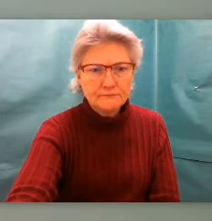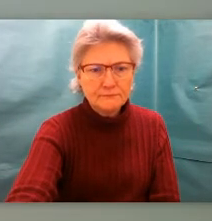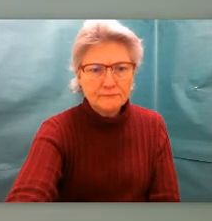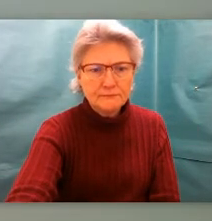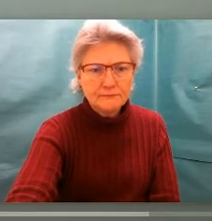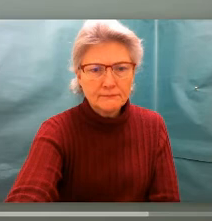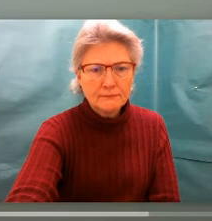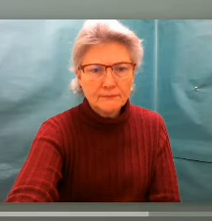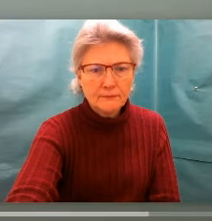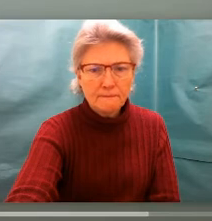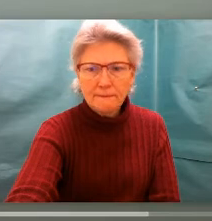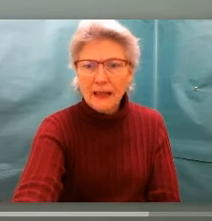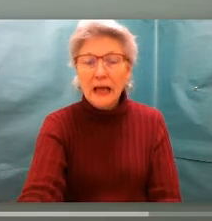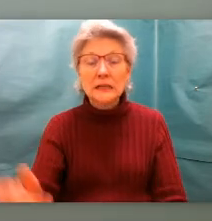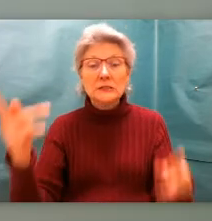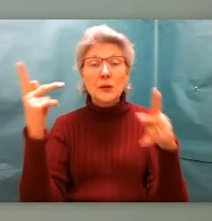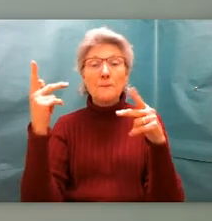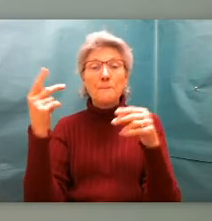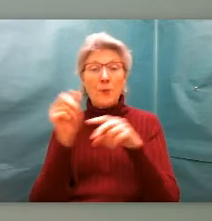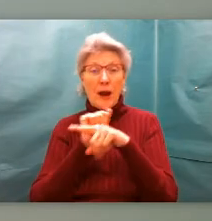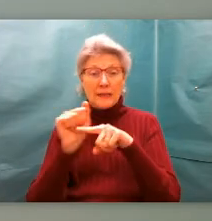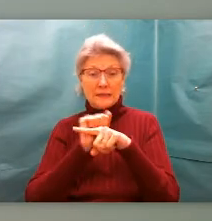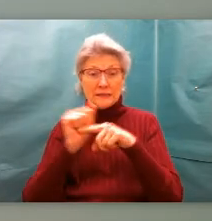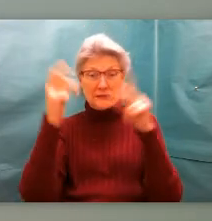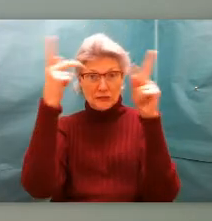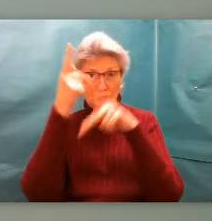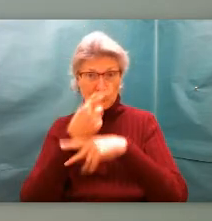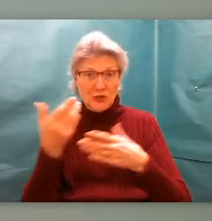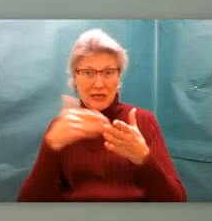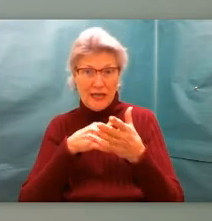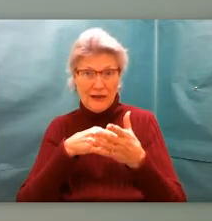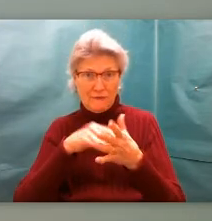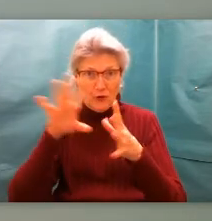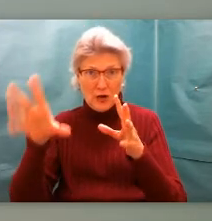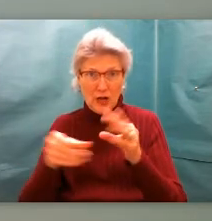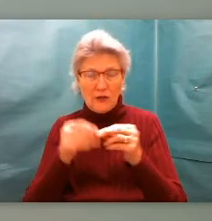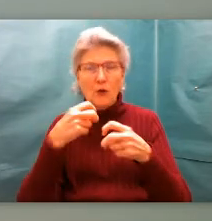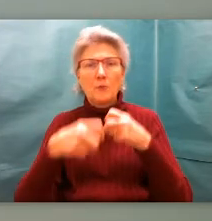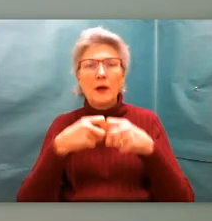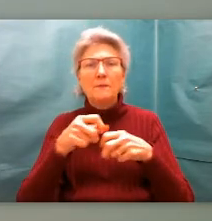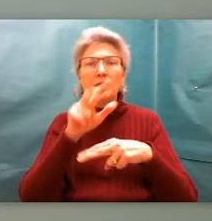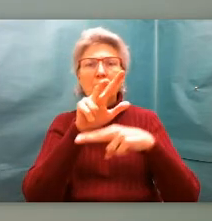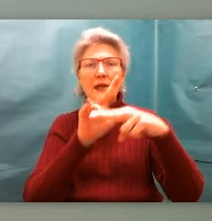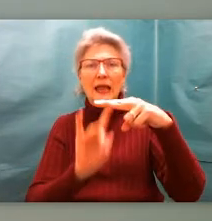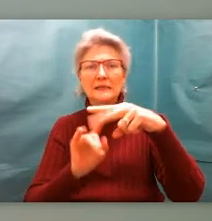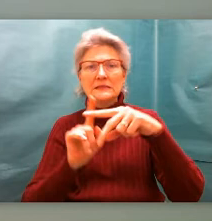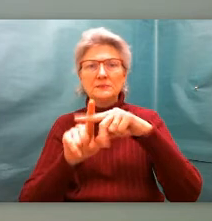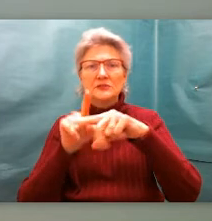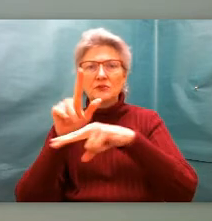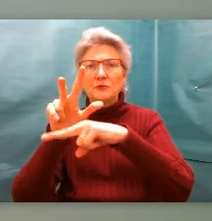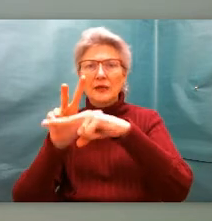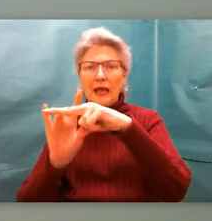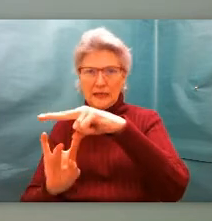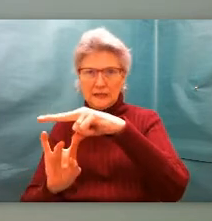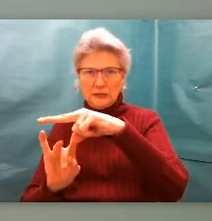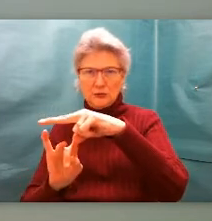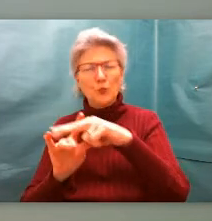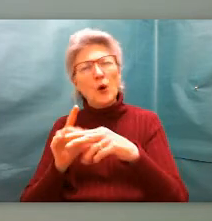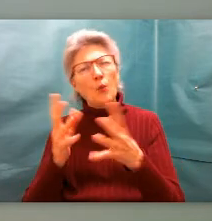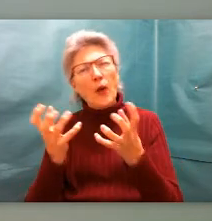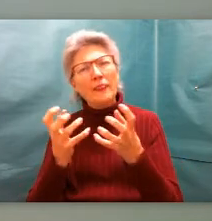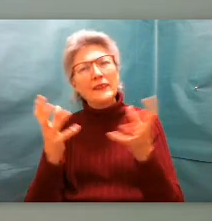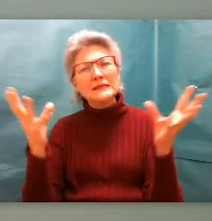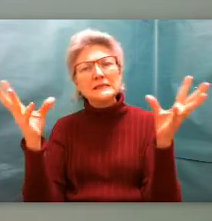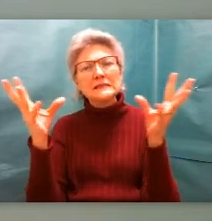Let's practice this strategy again with another problem, 3/8 plus 3/8, and we're looking for the sum of those